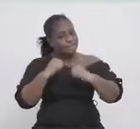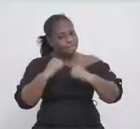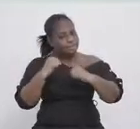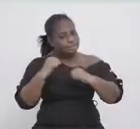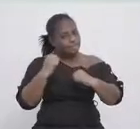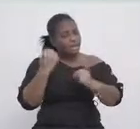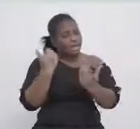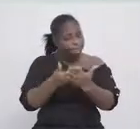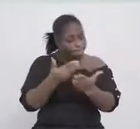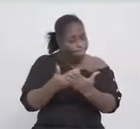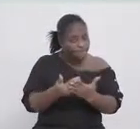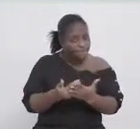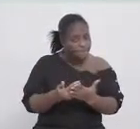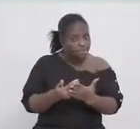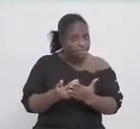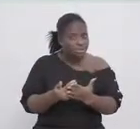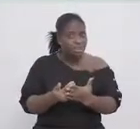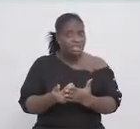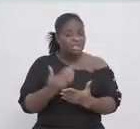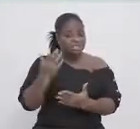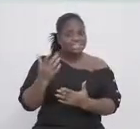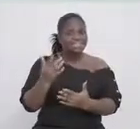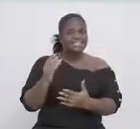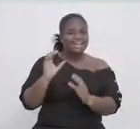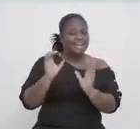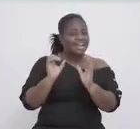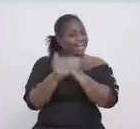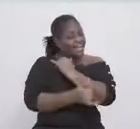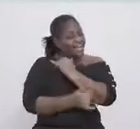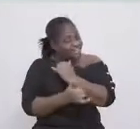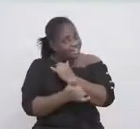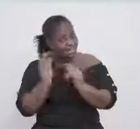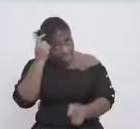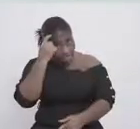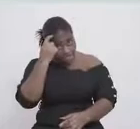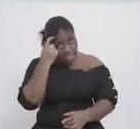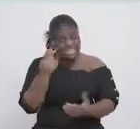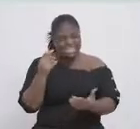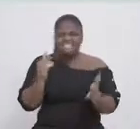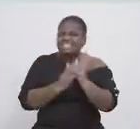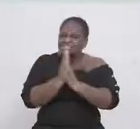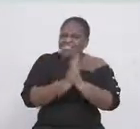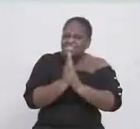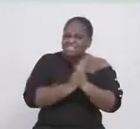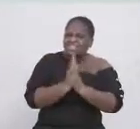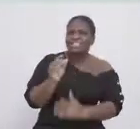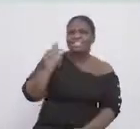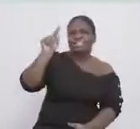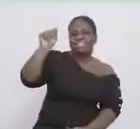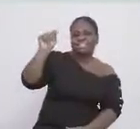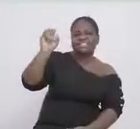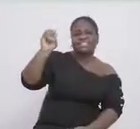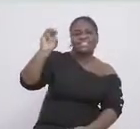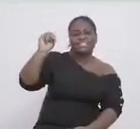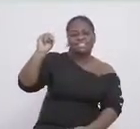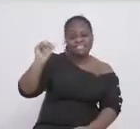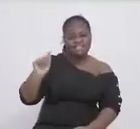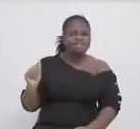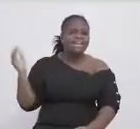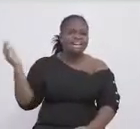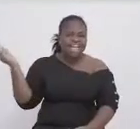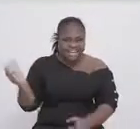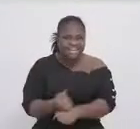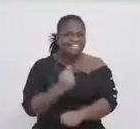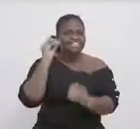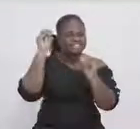you said, this government is very interested in STEM, but we still need to do more, you know, to get teachers to come up to the